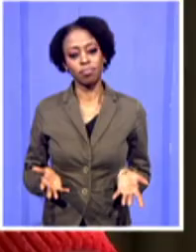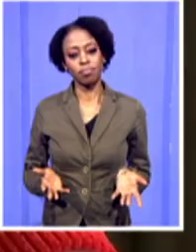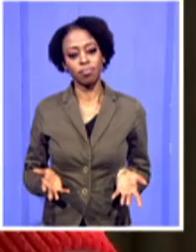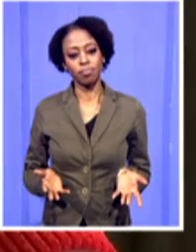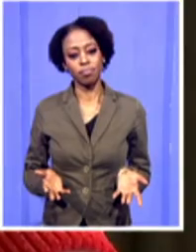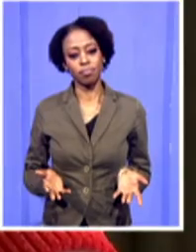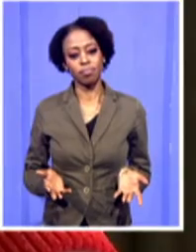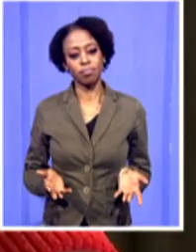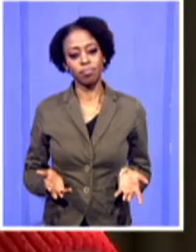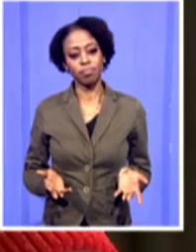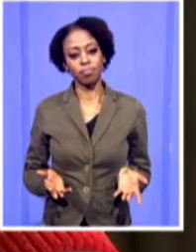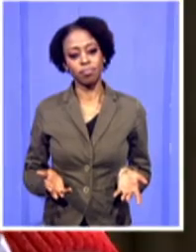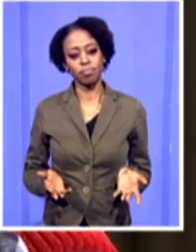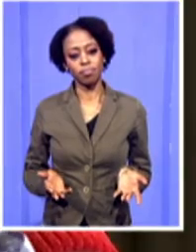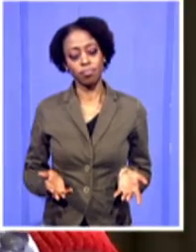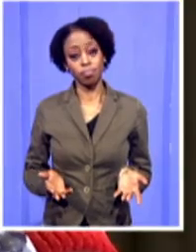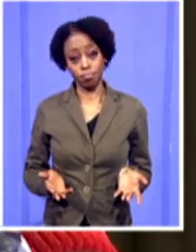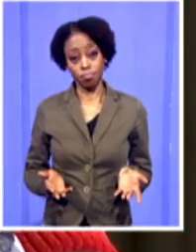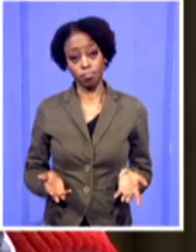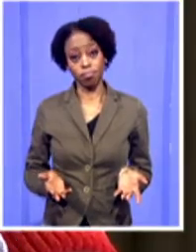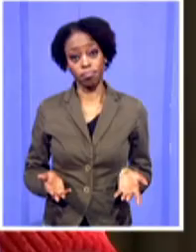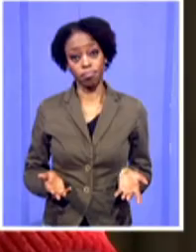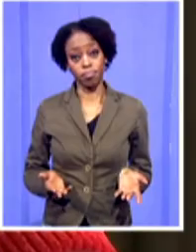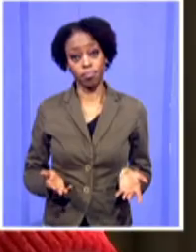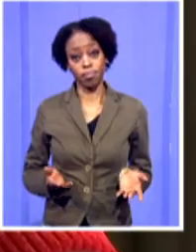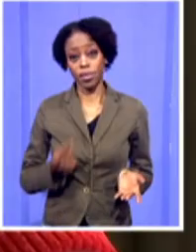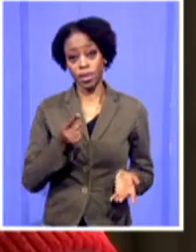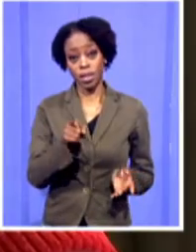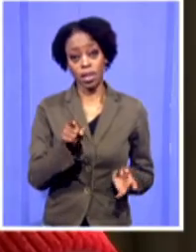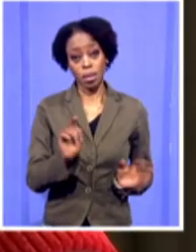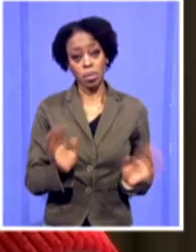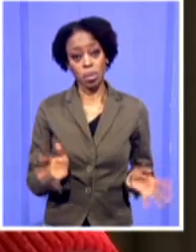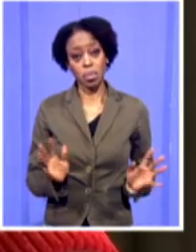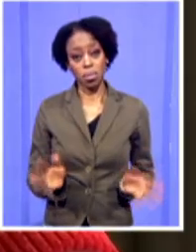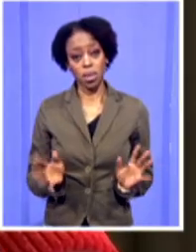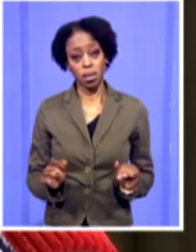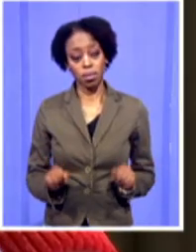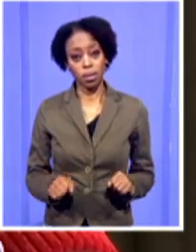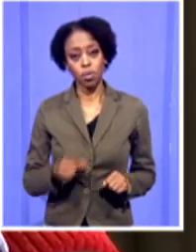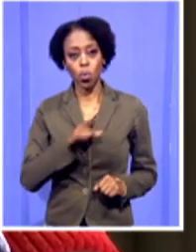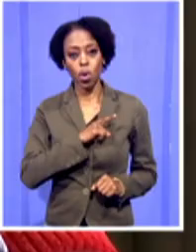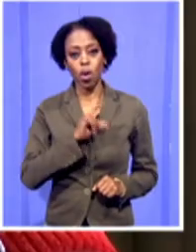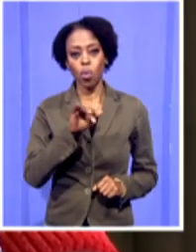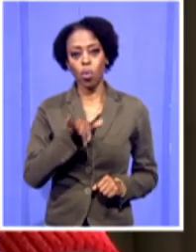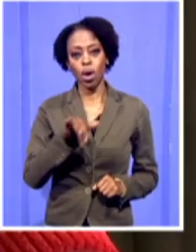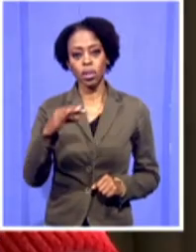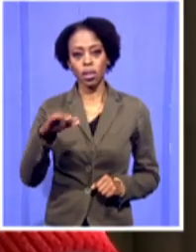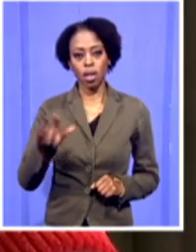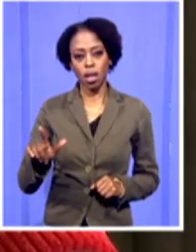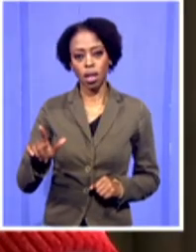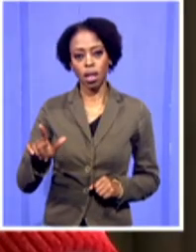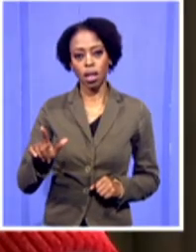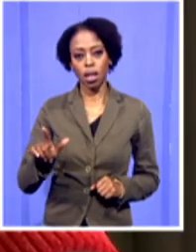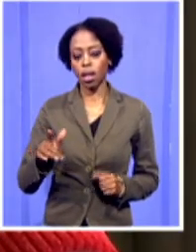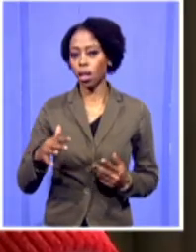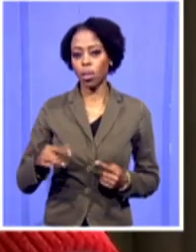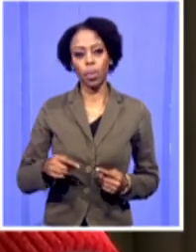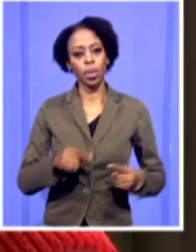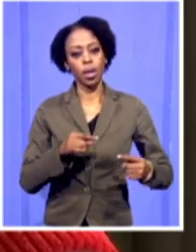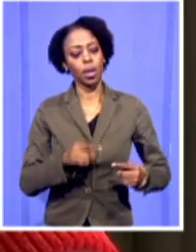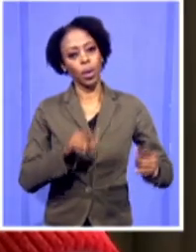That was the only remaining matter on your ruling, Chair, that the YCL was not